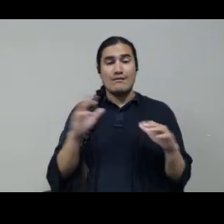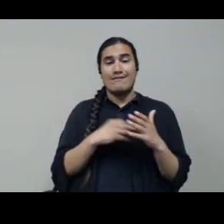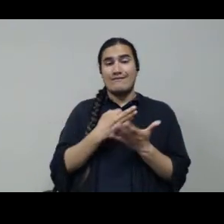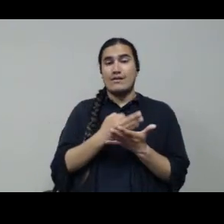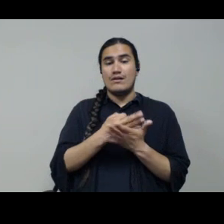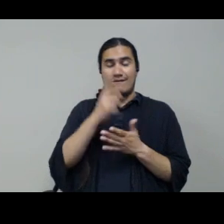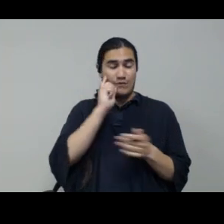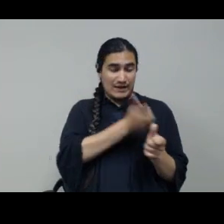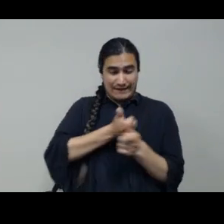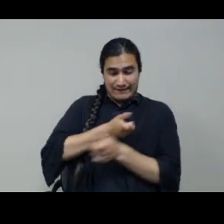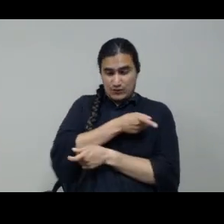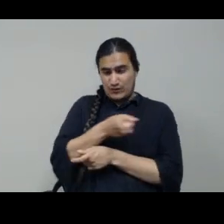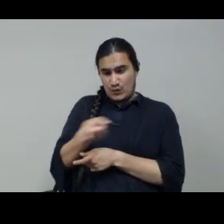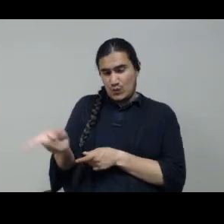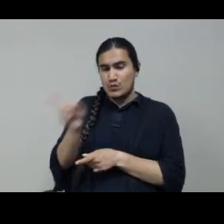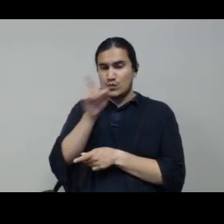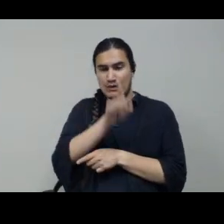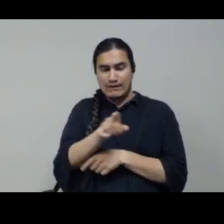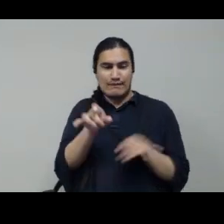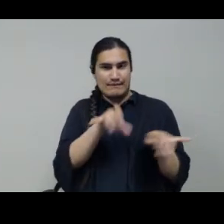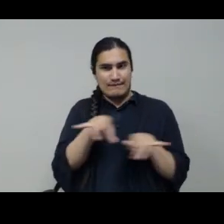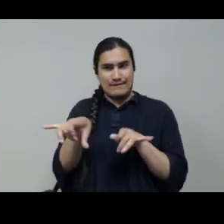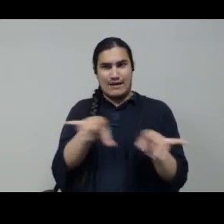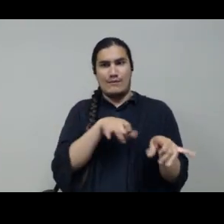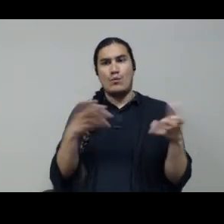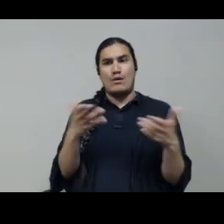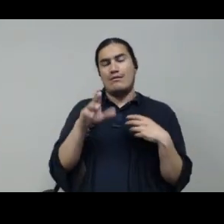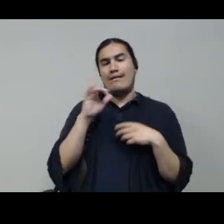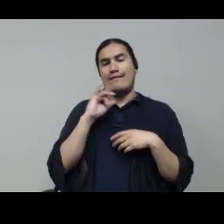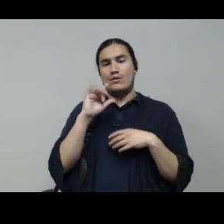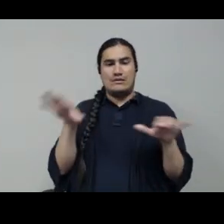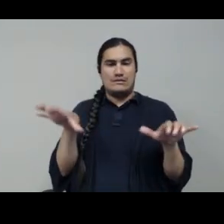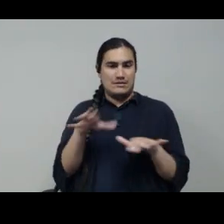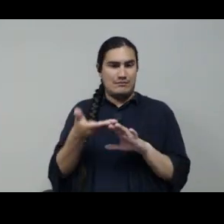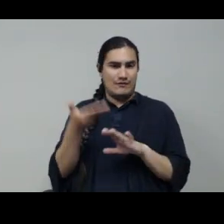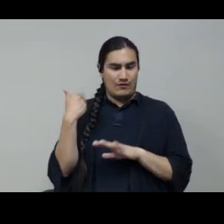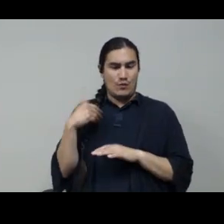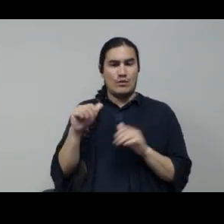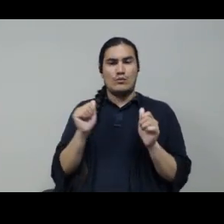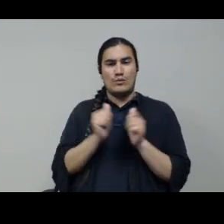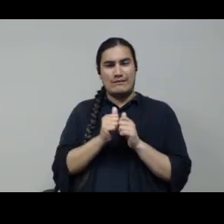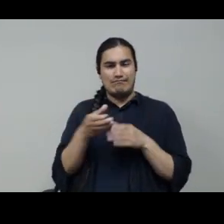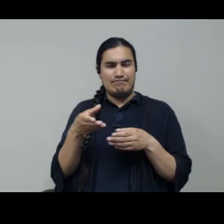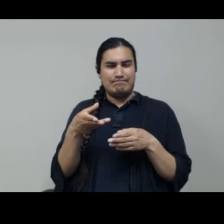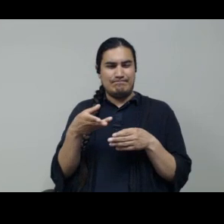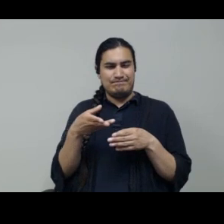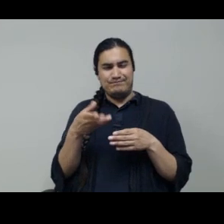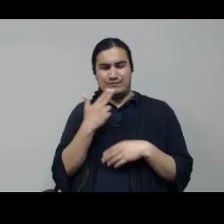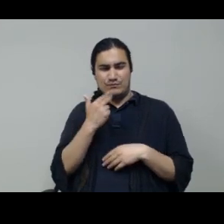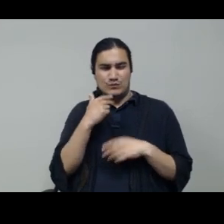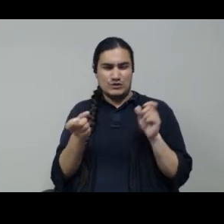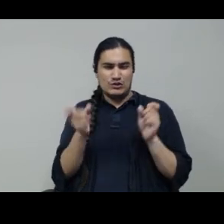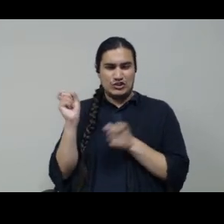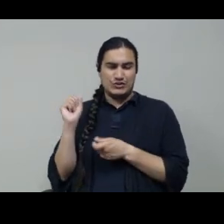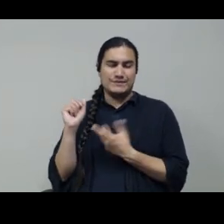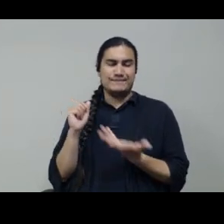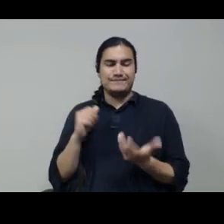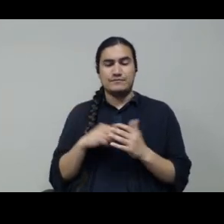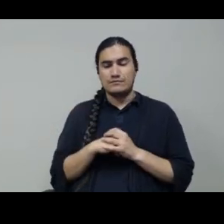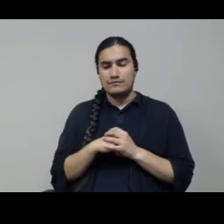of those programs is largely the same as what California has done in the past with some minor changes.